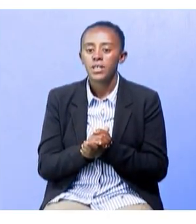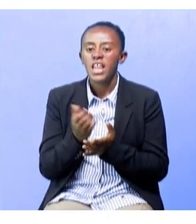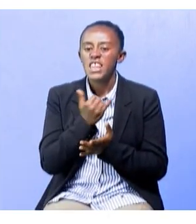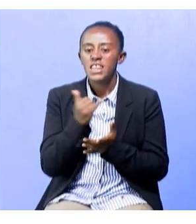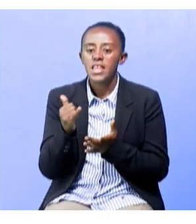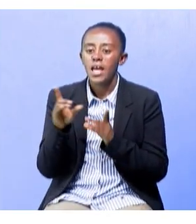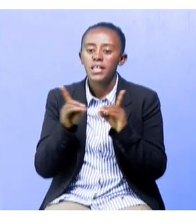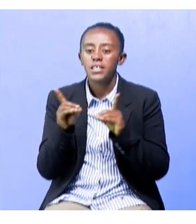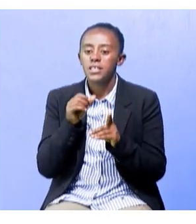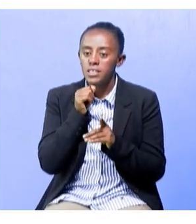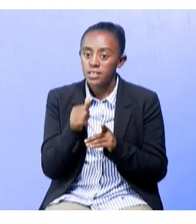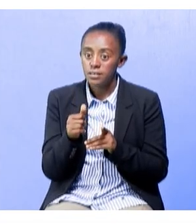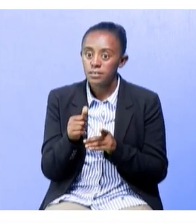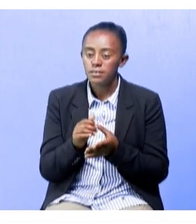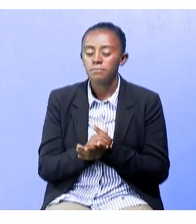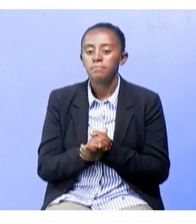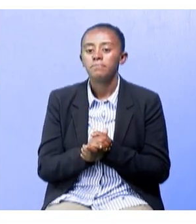didn't